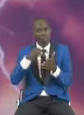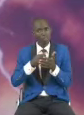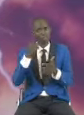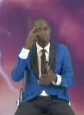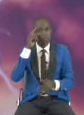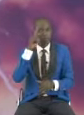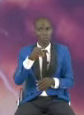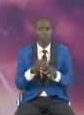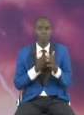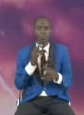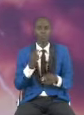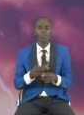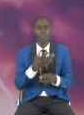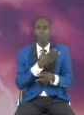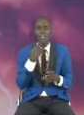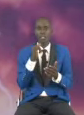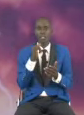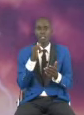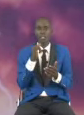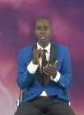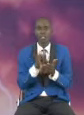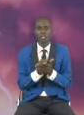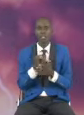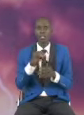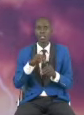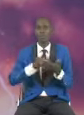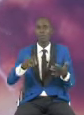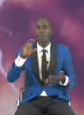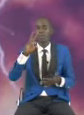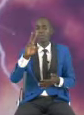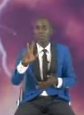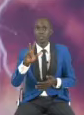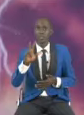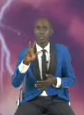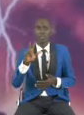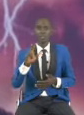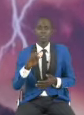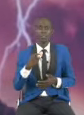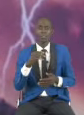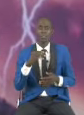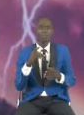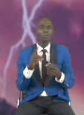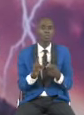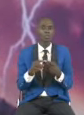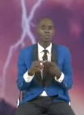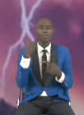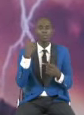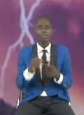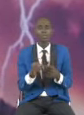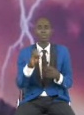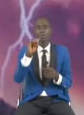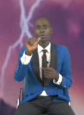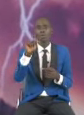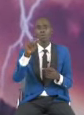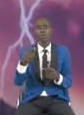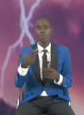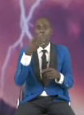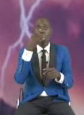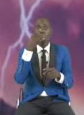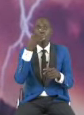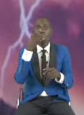says, verse 73, it says, the oath which is swear to our father